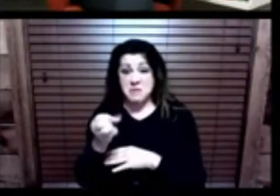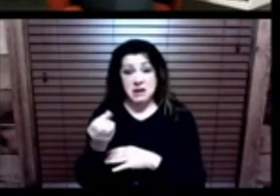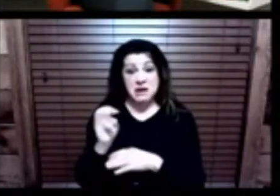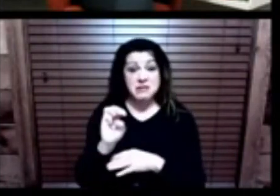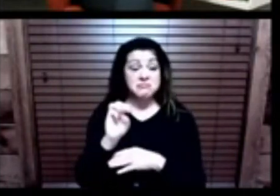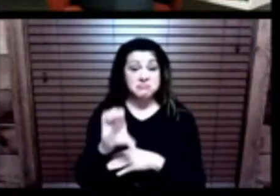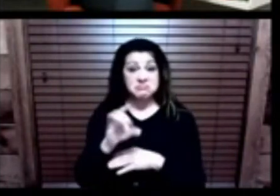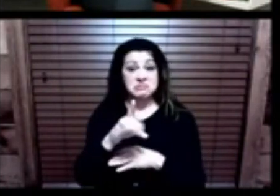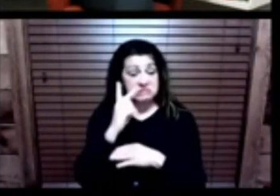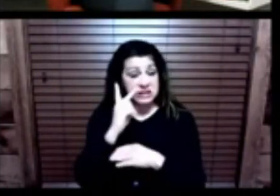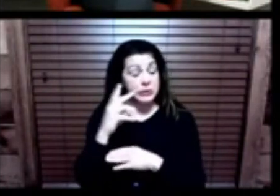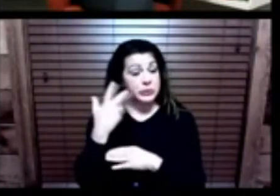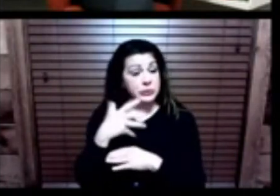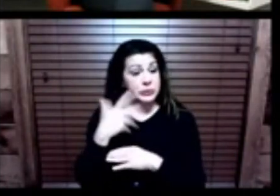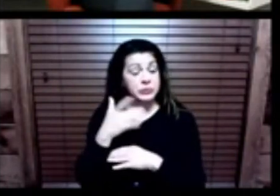more.